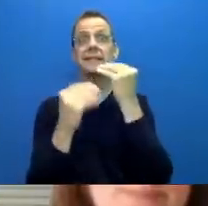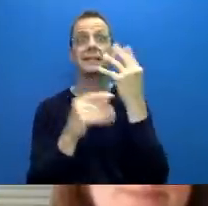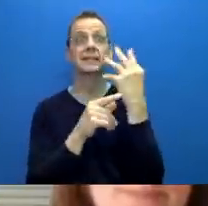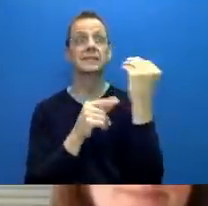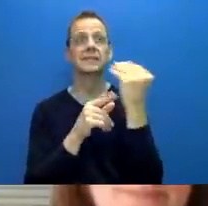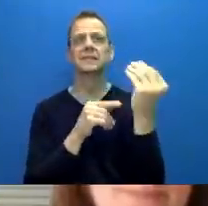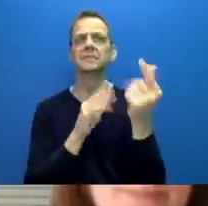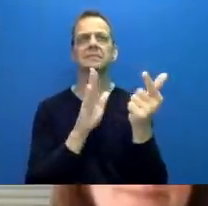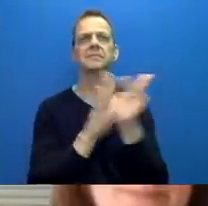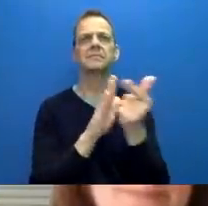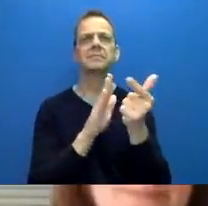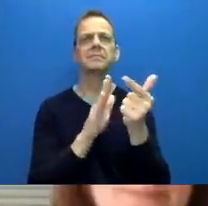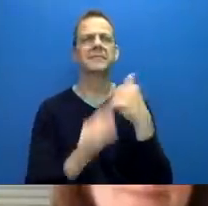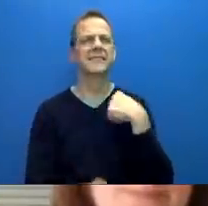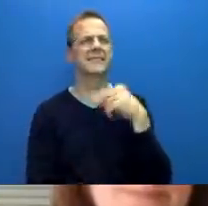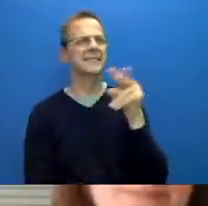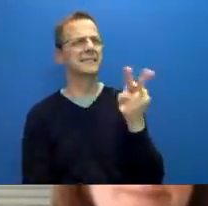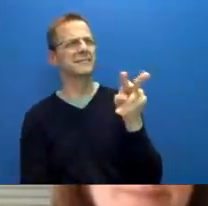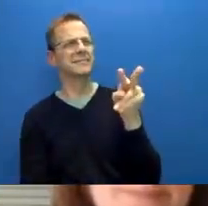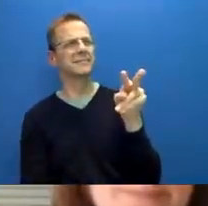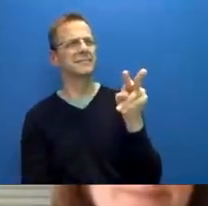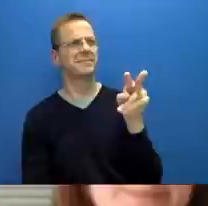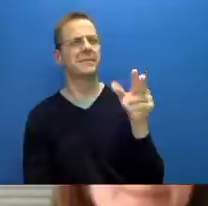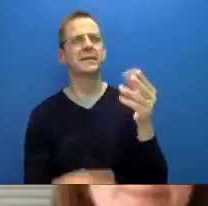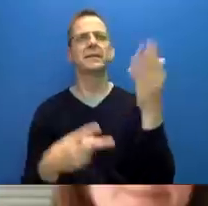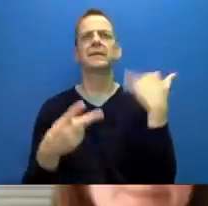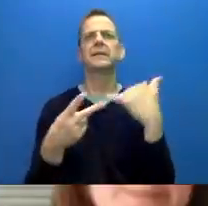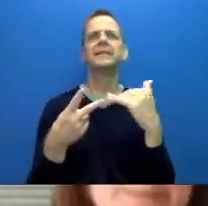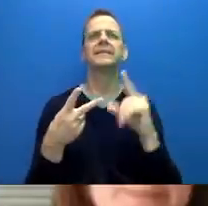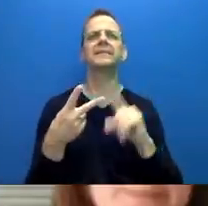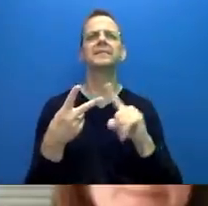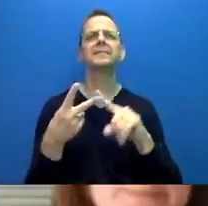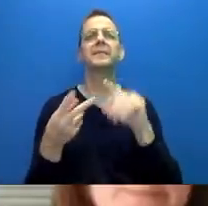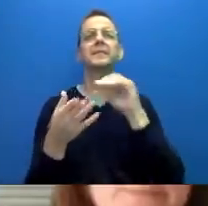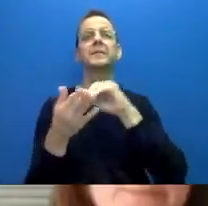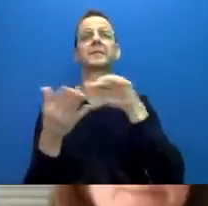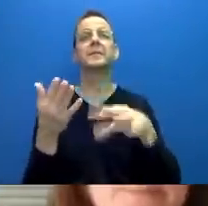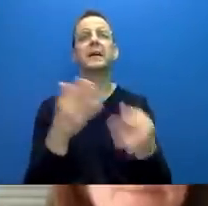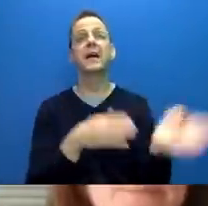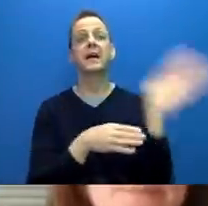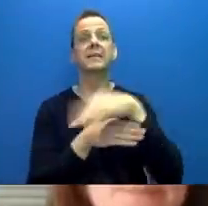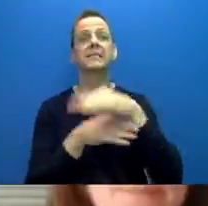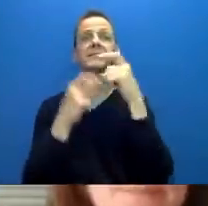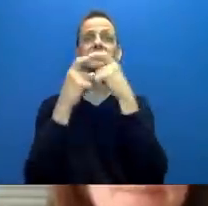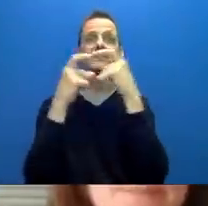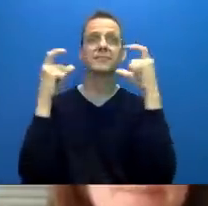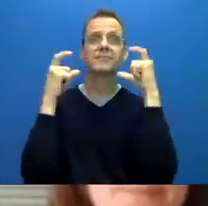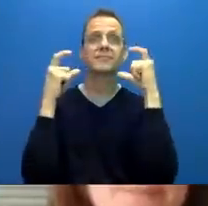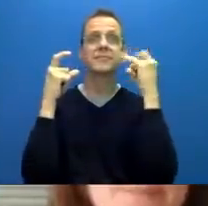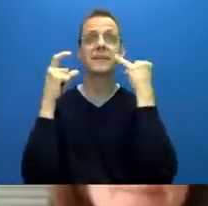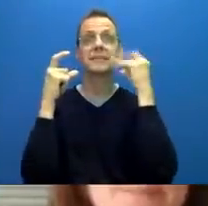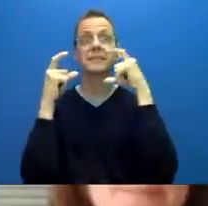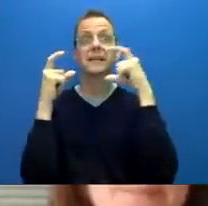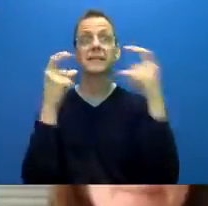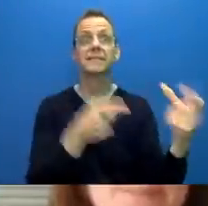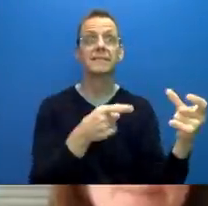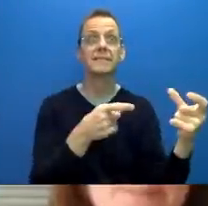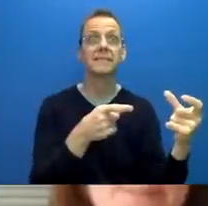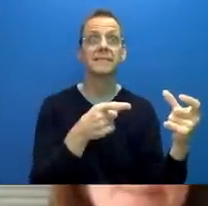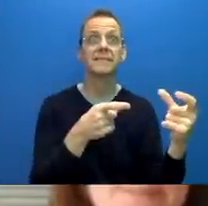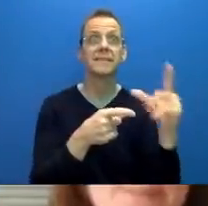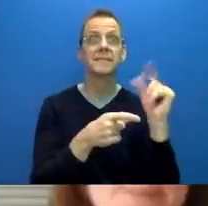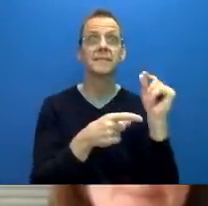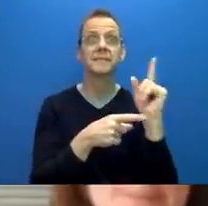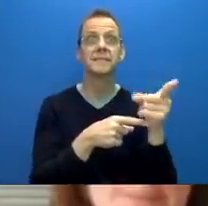day, what the impact of that 20 minutes mask-free with everybody is going to look like.